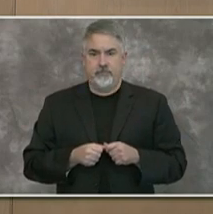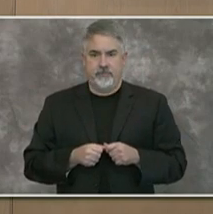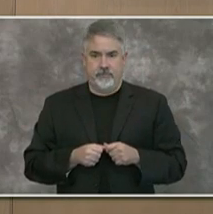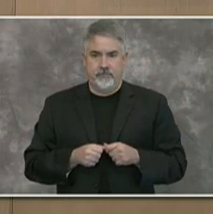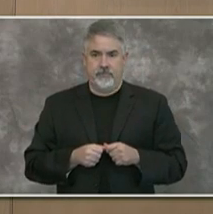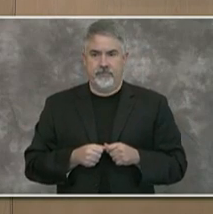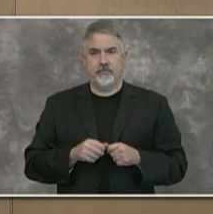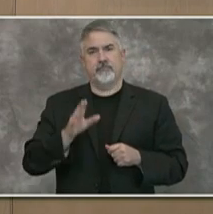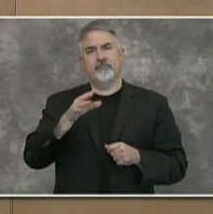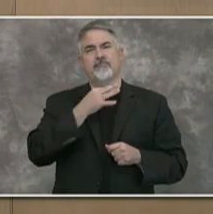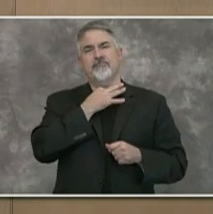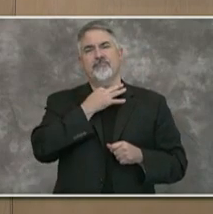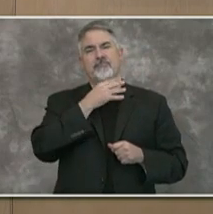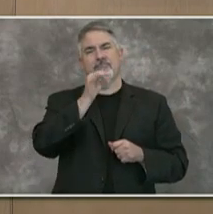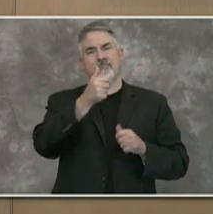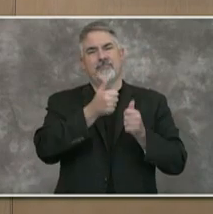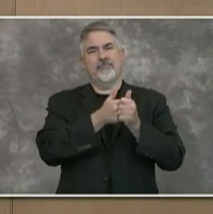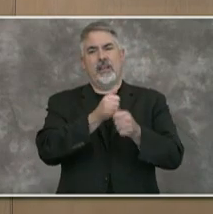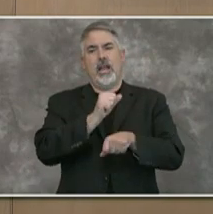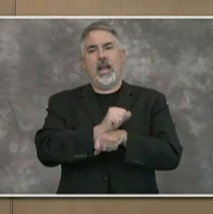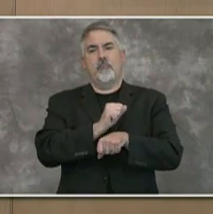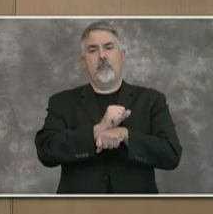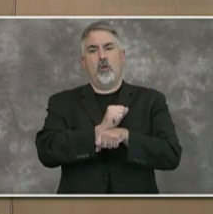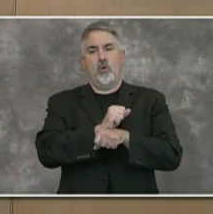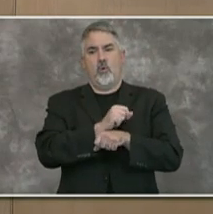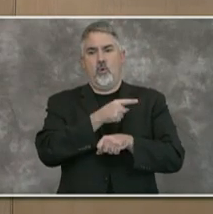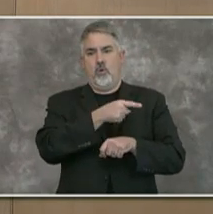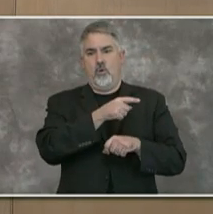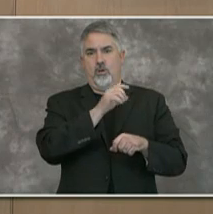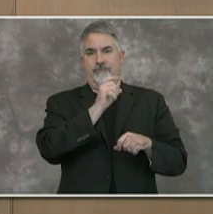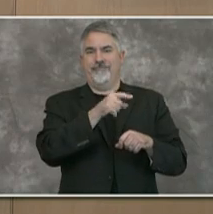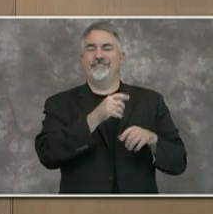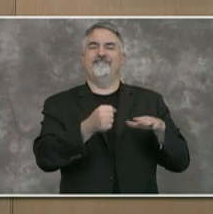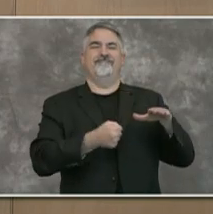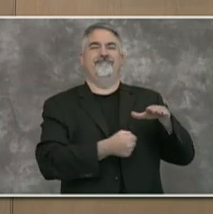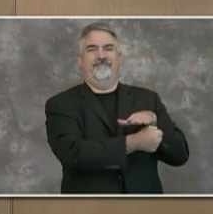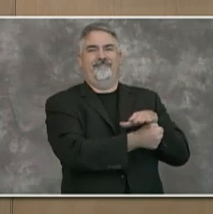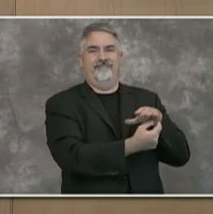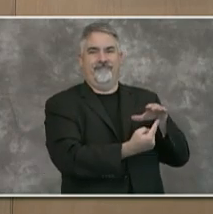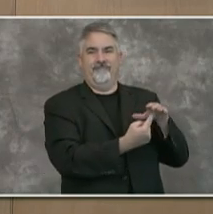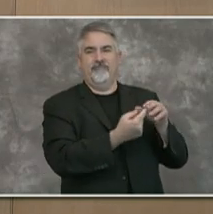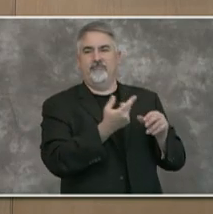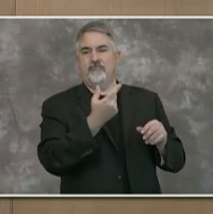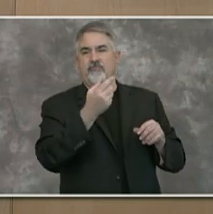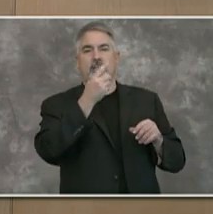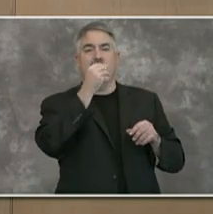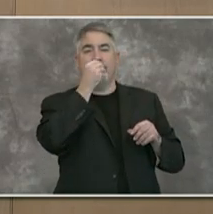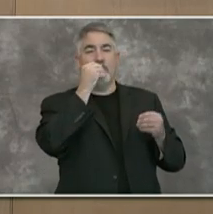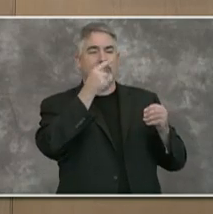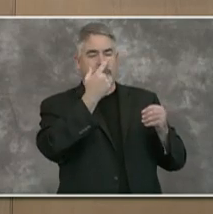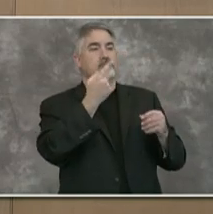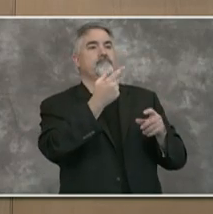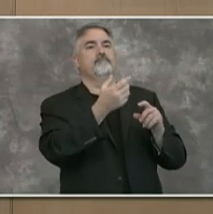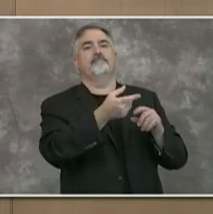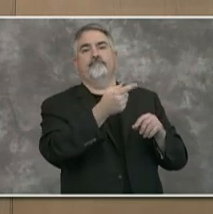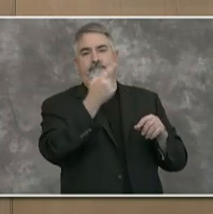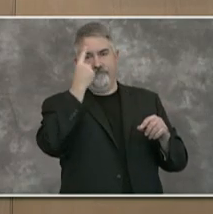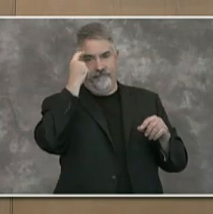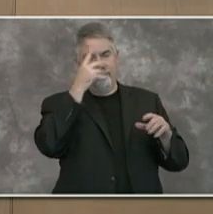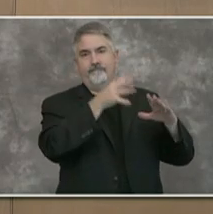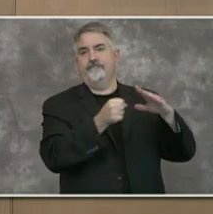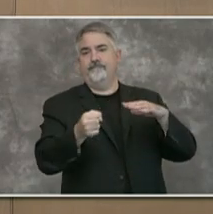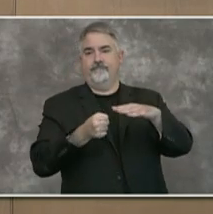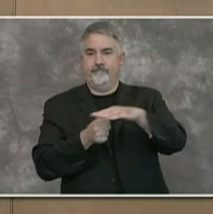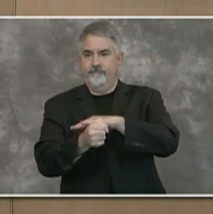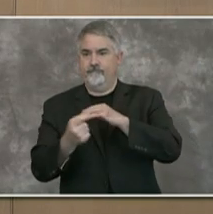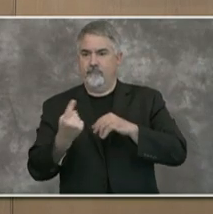of employees that are supposed to be self-quarantining, like the ones from grocery stores? How are you sure